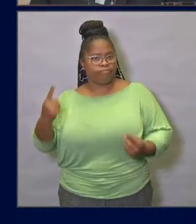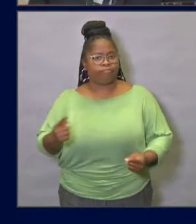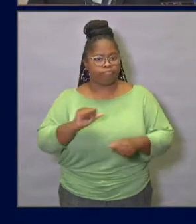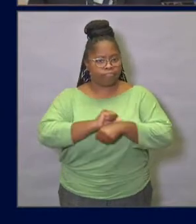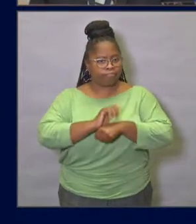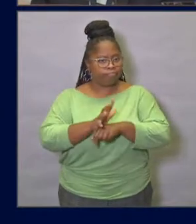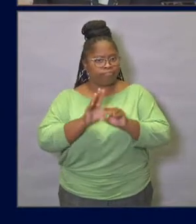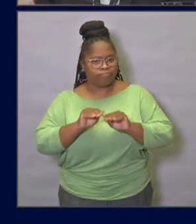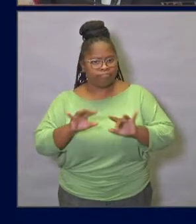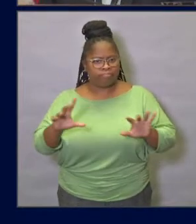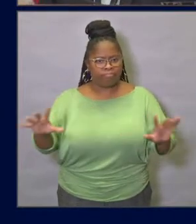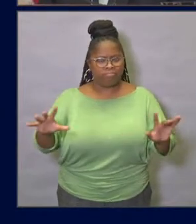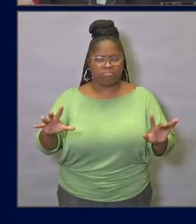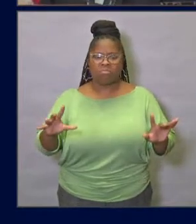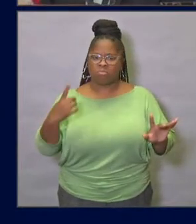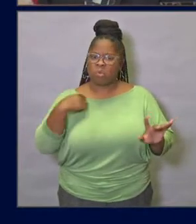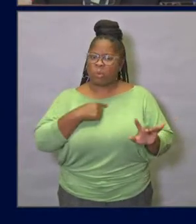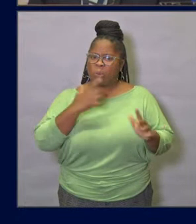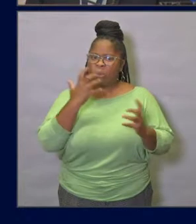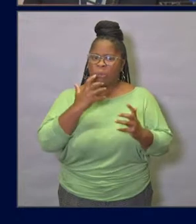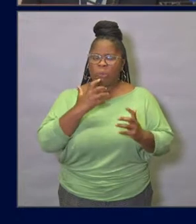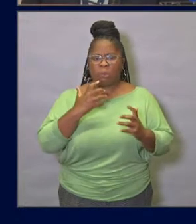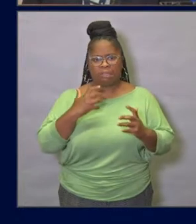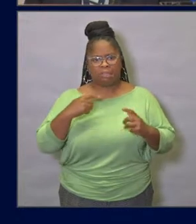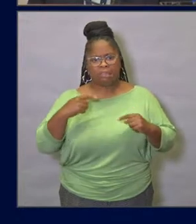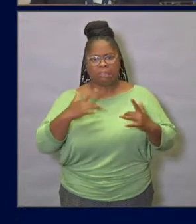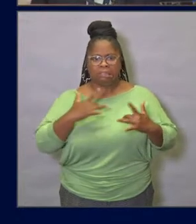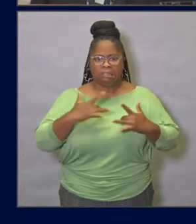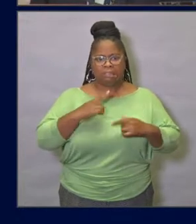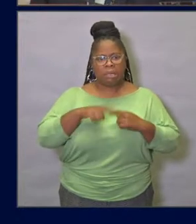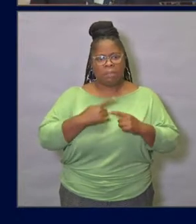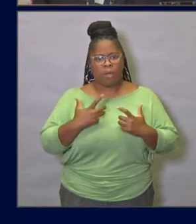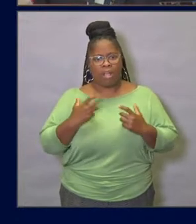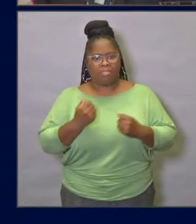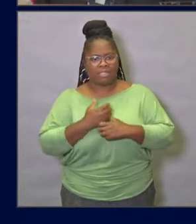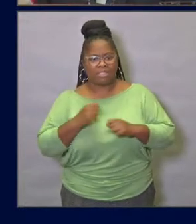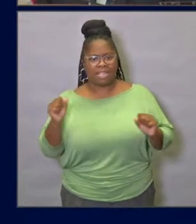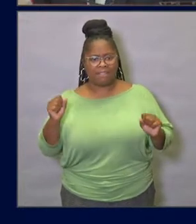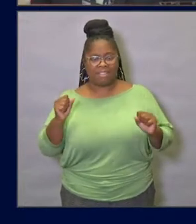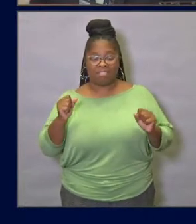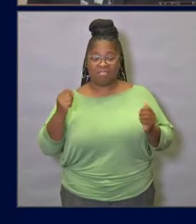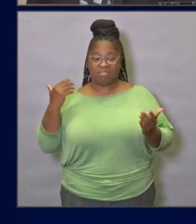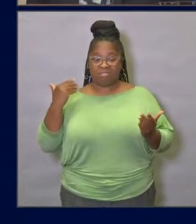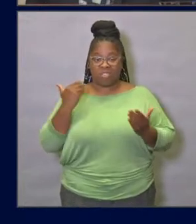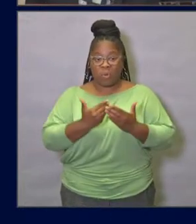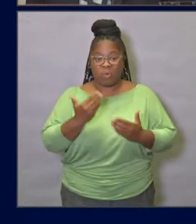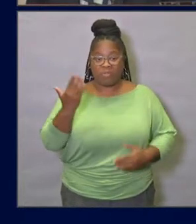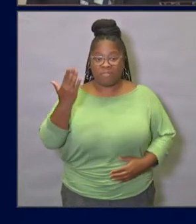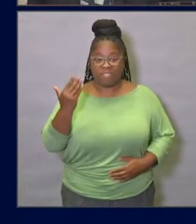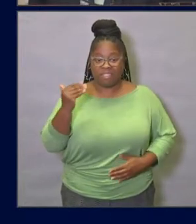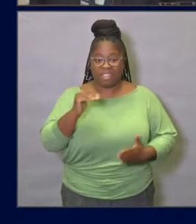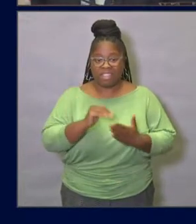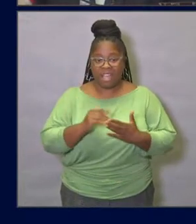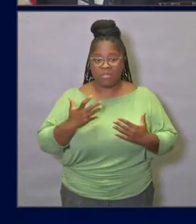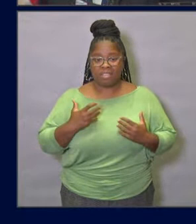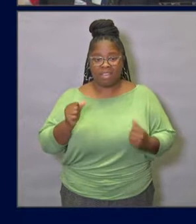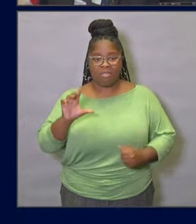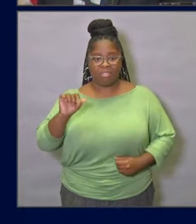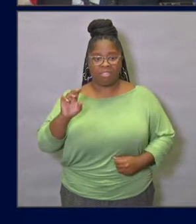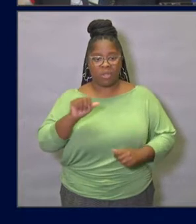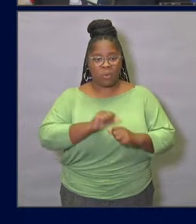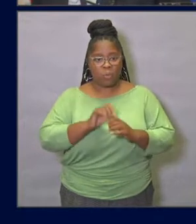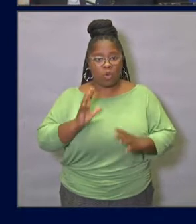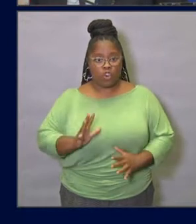and safety of our healthcare workers. And we have almost 15,000 healthcare workers to date that have